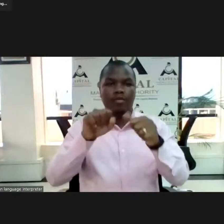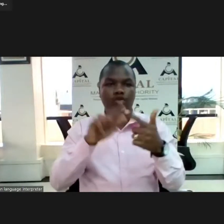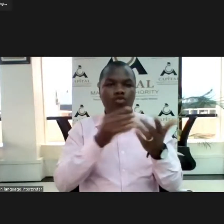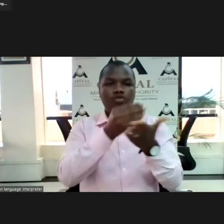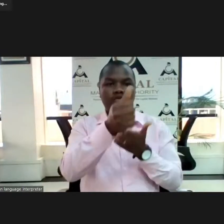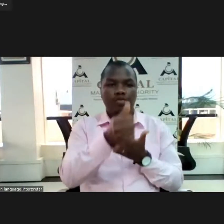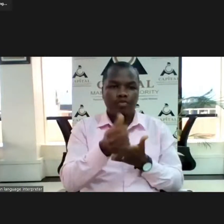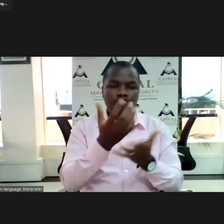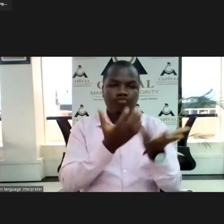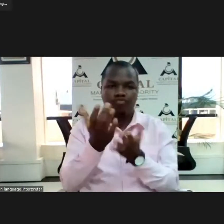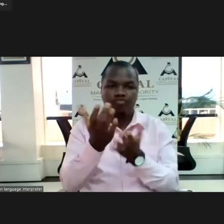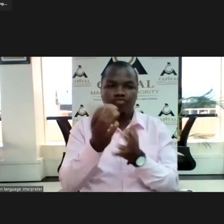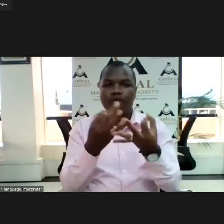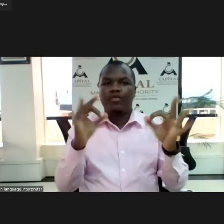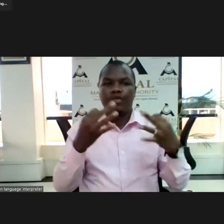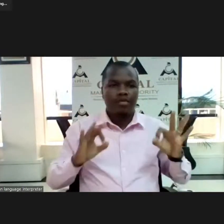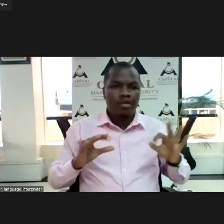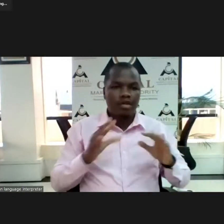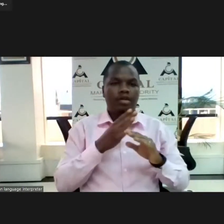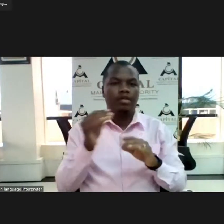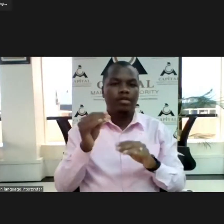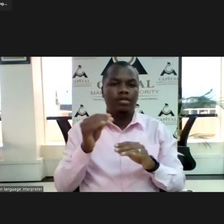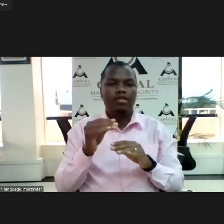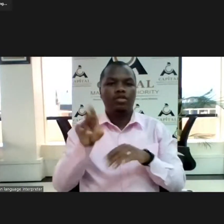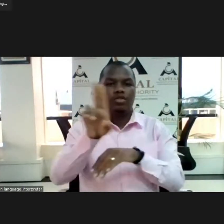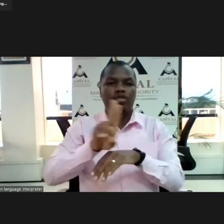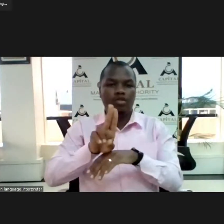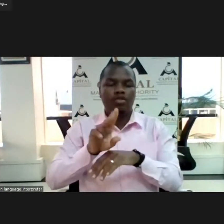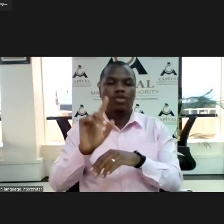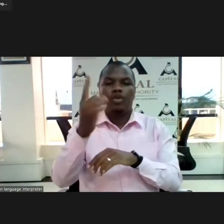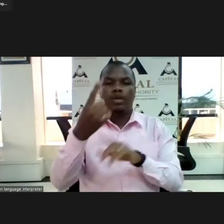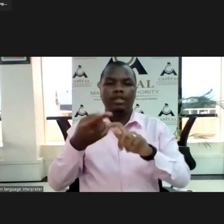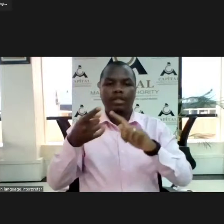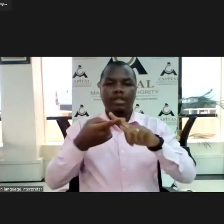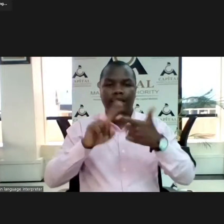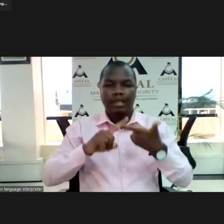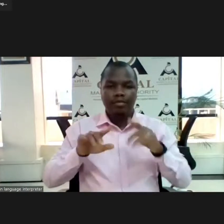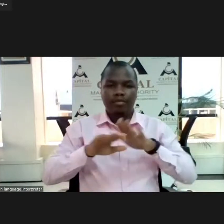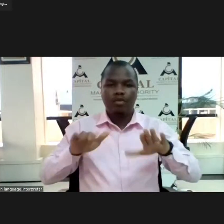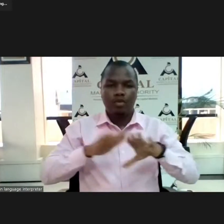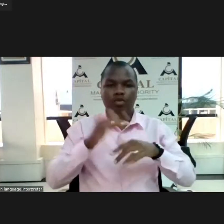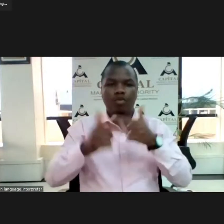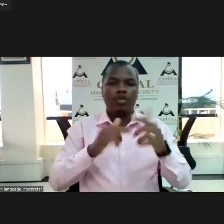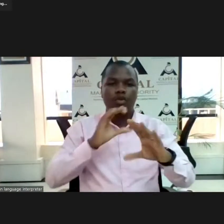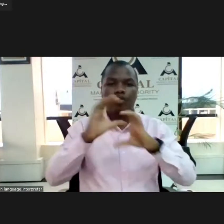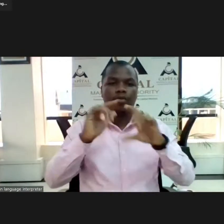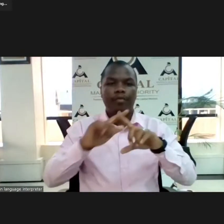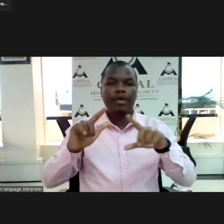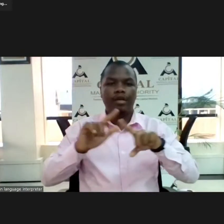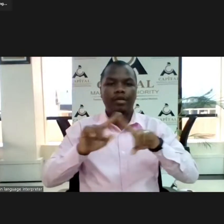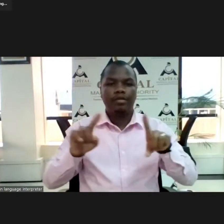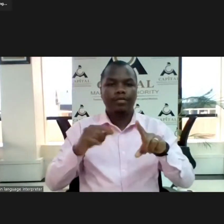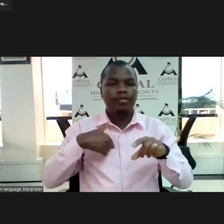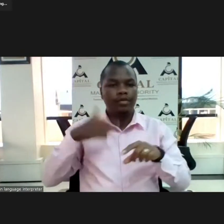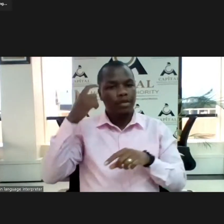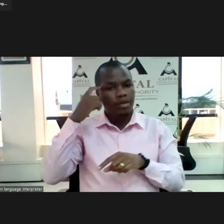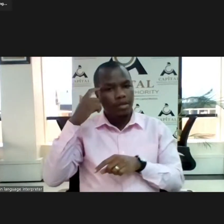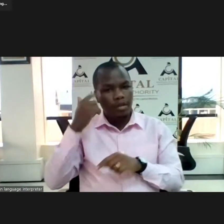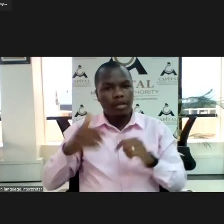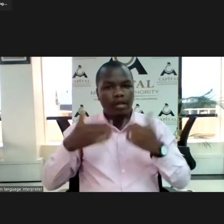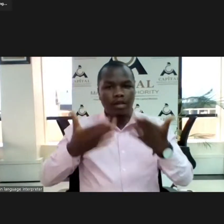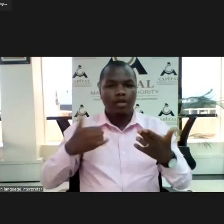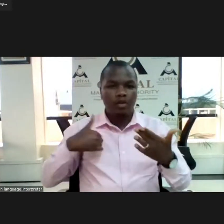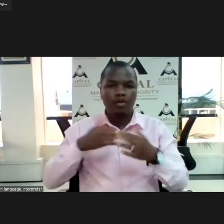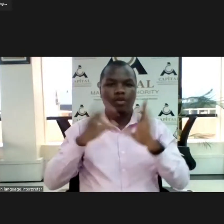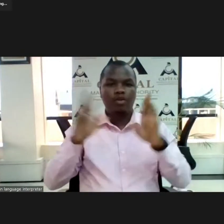freely. And also using a one standardized platform. This is an ongoing conversation, but immediate. I think currently we